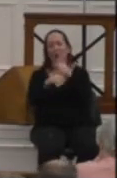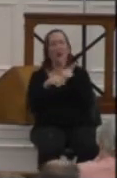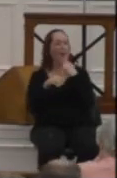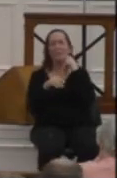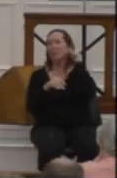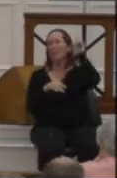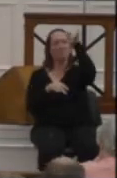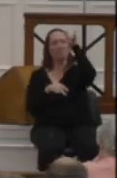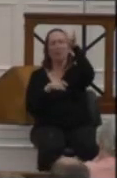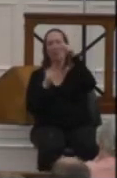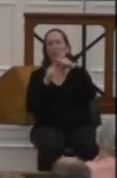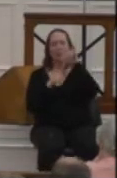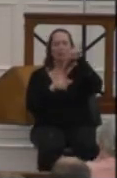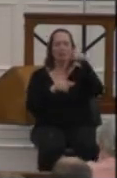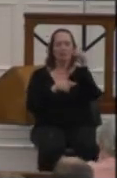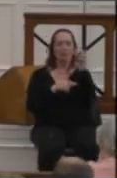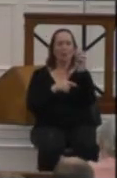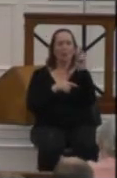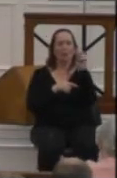But we can do it here.